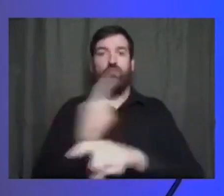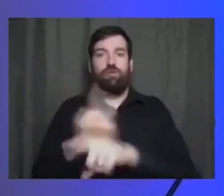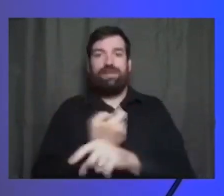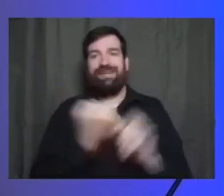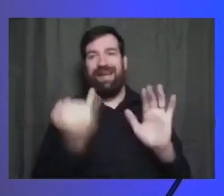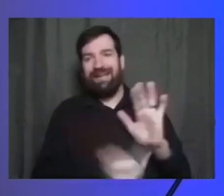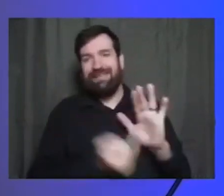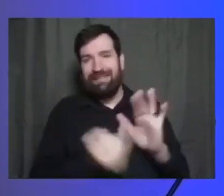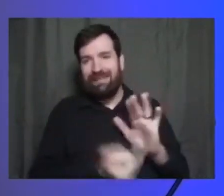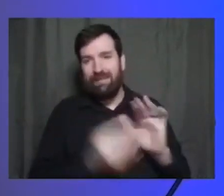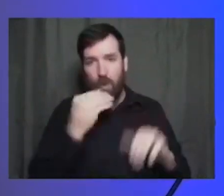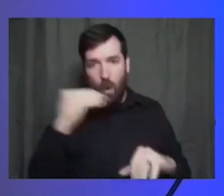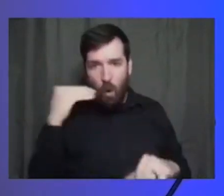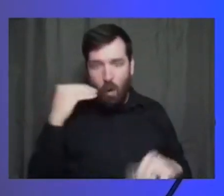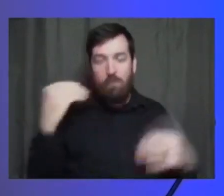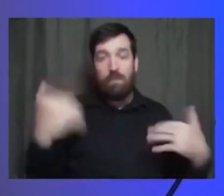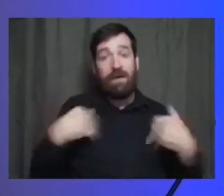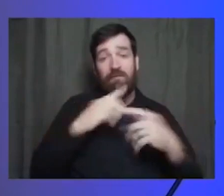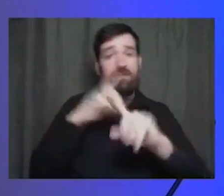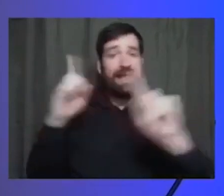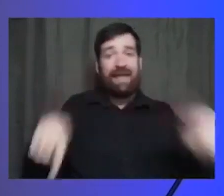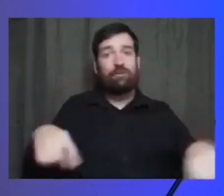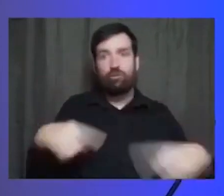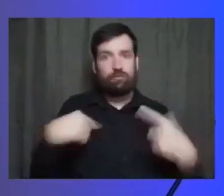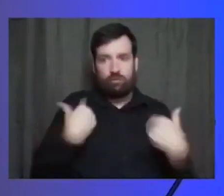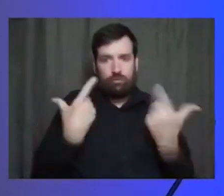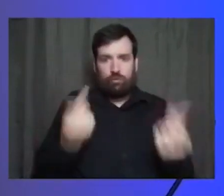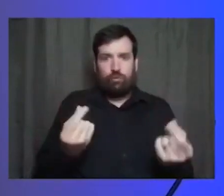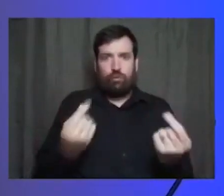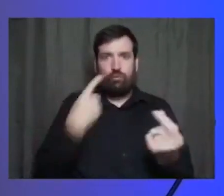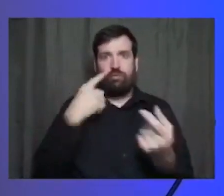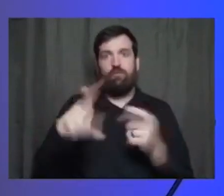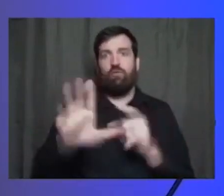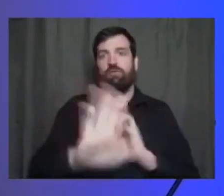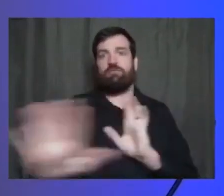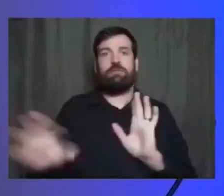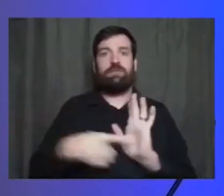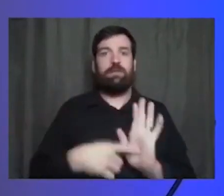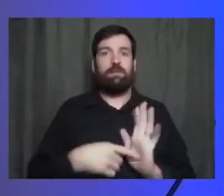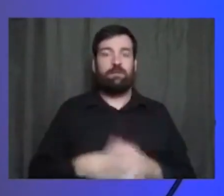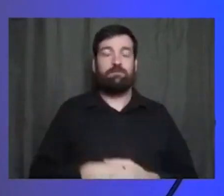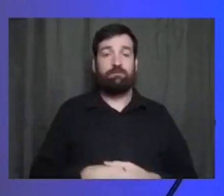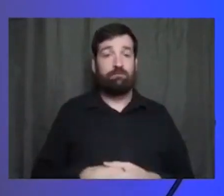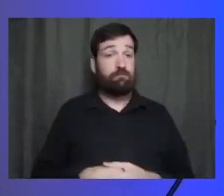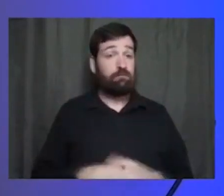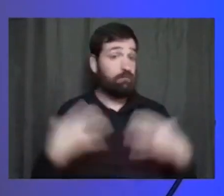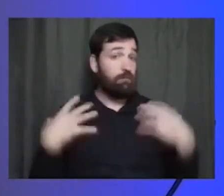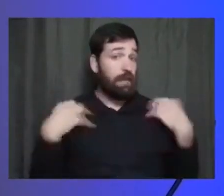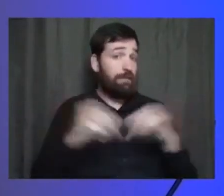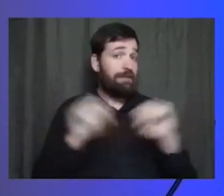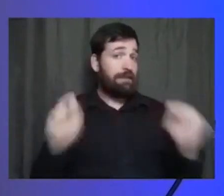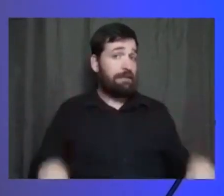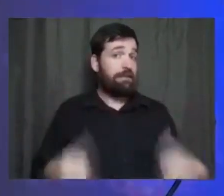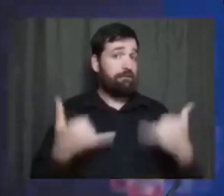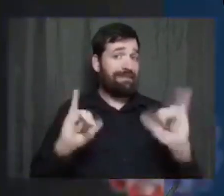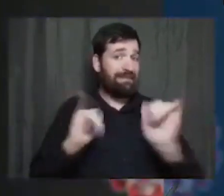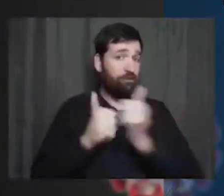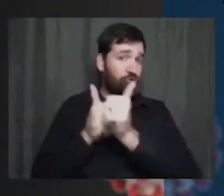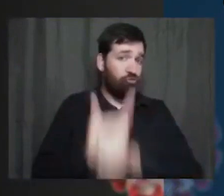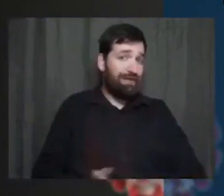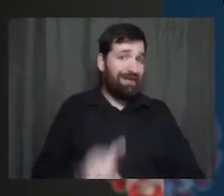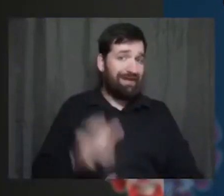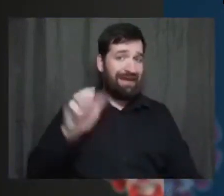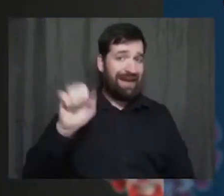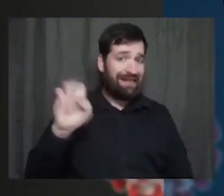answer for their symptoms. Yeah. Will the health system continue to track cases, and where do you report